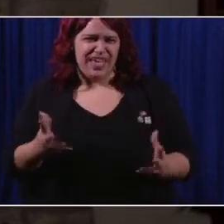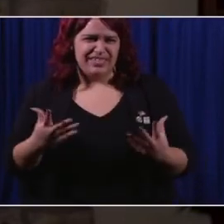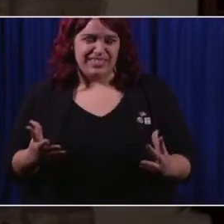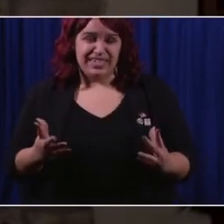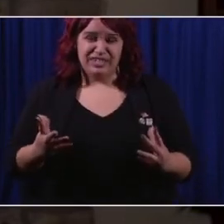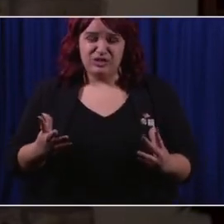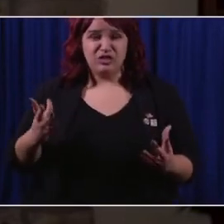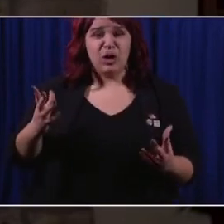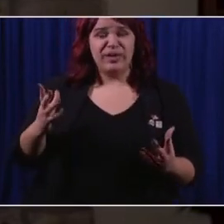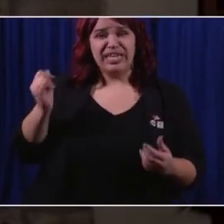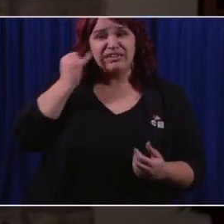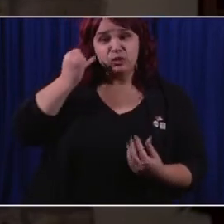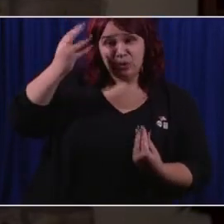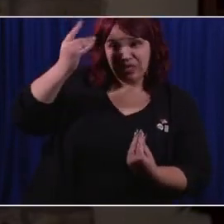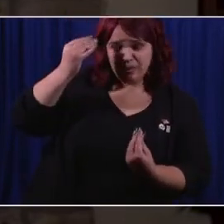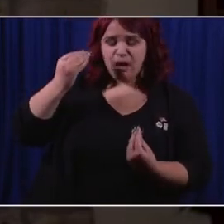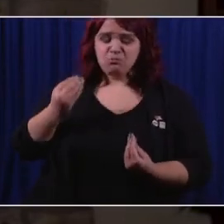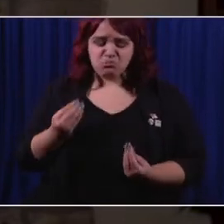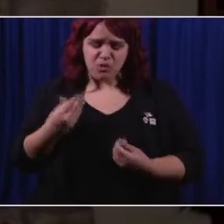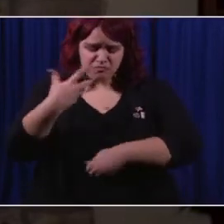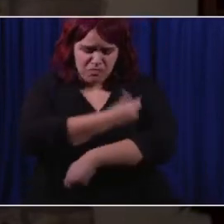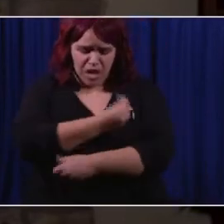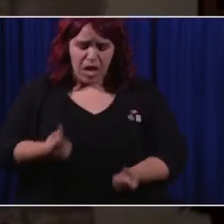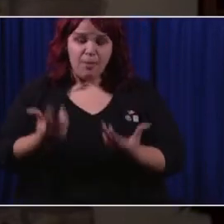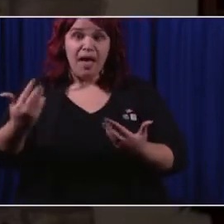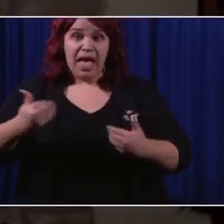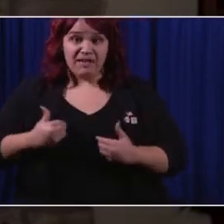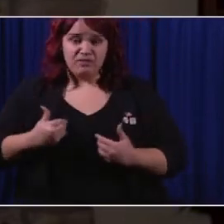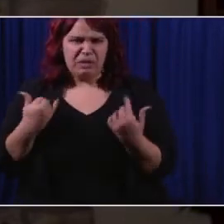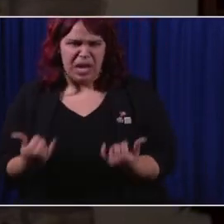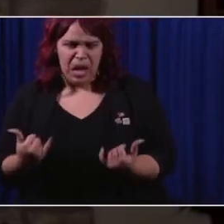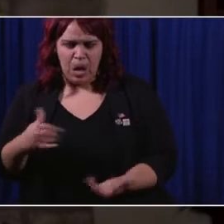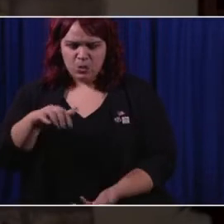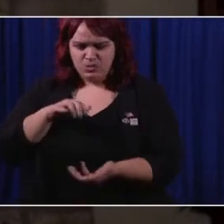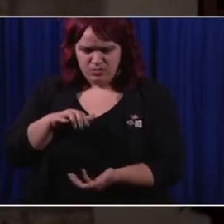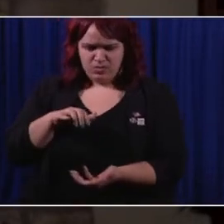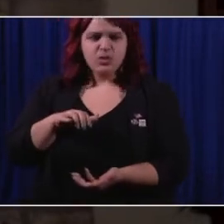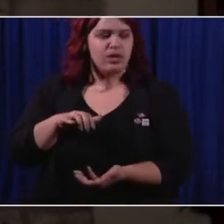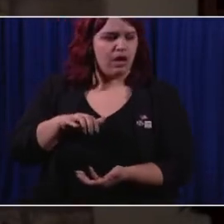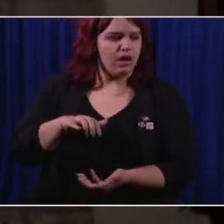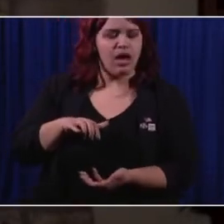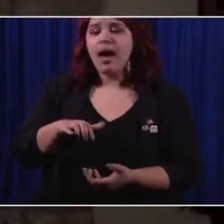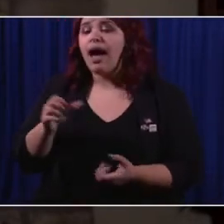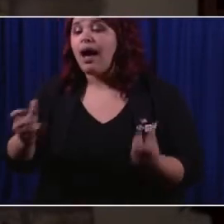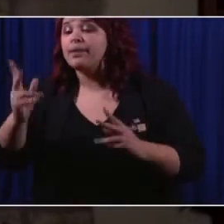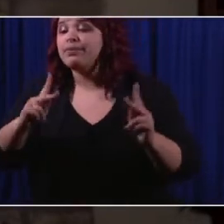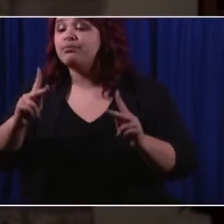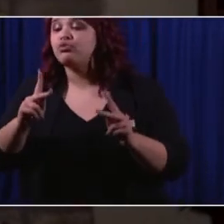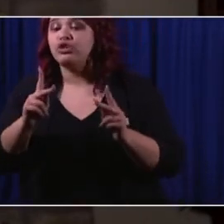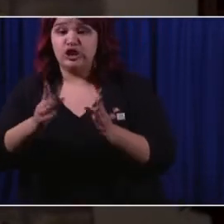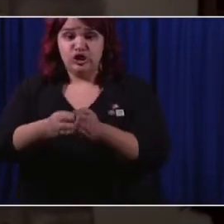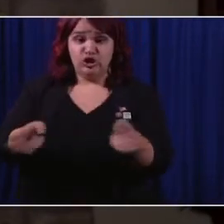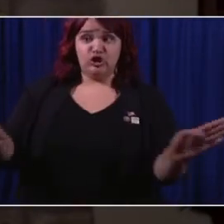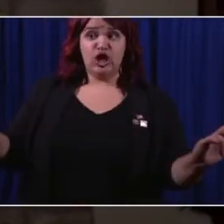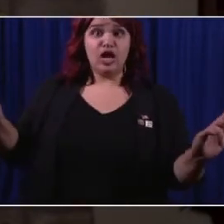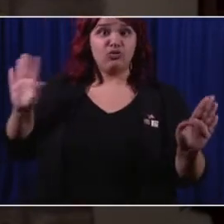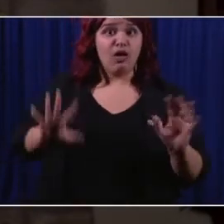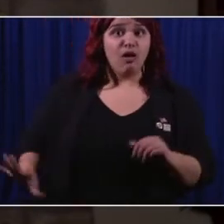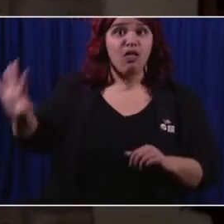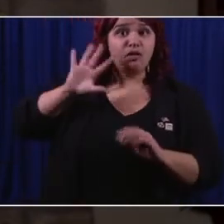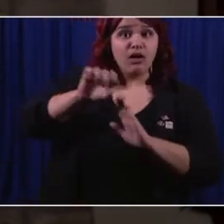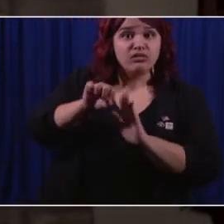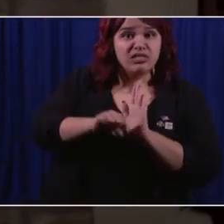between the available supply and the demand that there is, how long do you think, what are the experts telling you about how long this